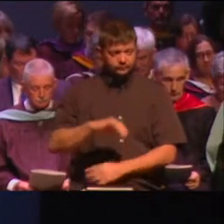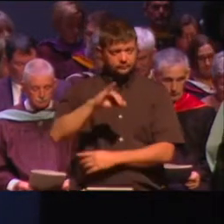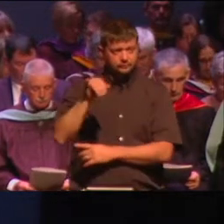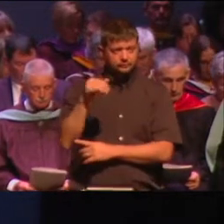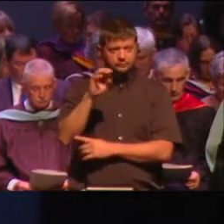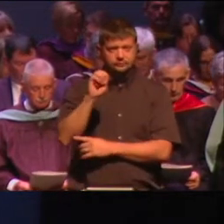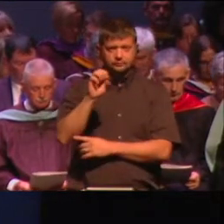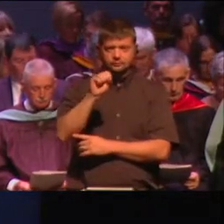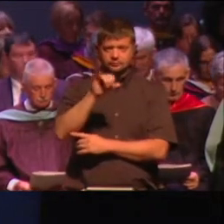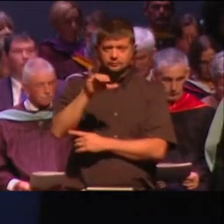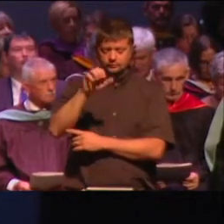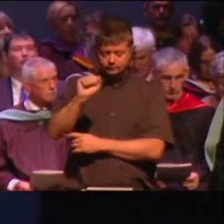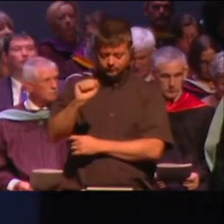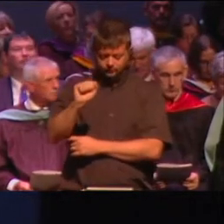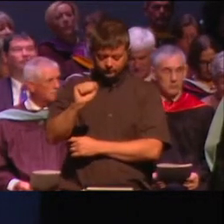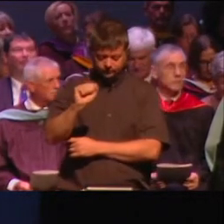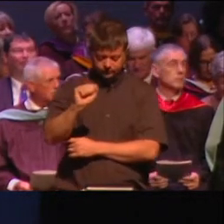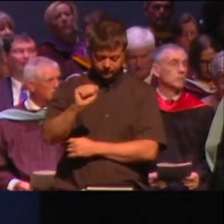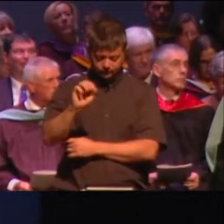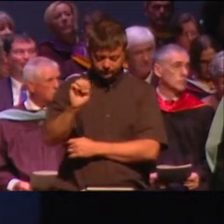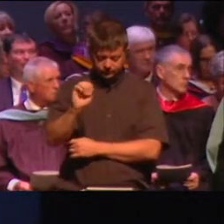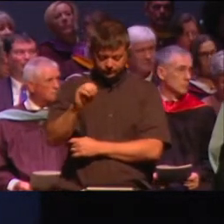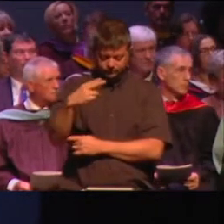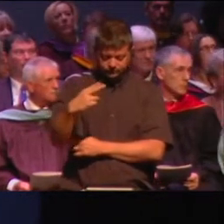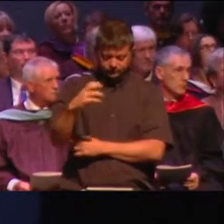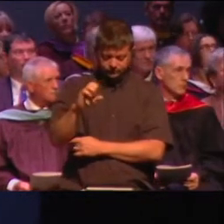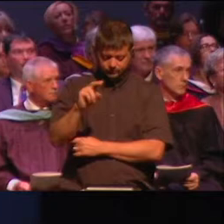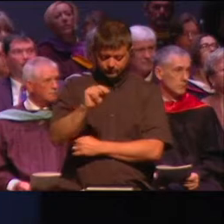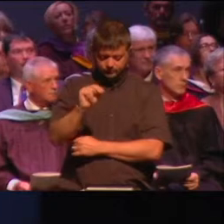Jessica E. Hennessy, High Honors.